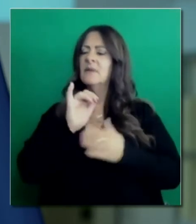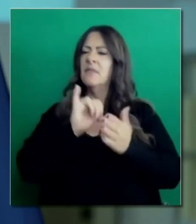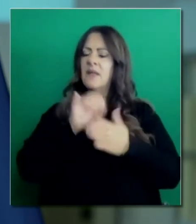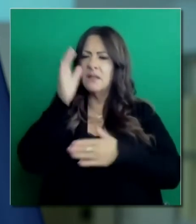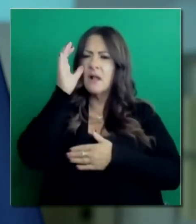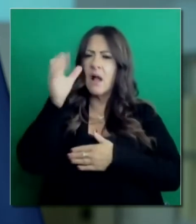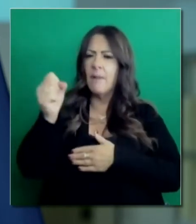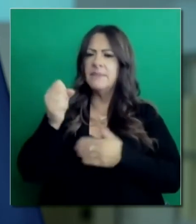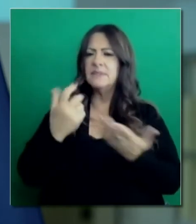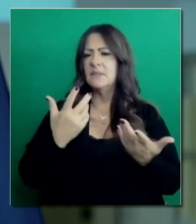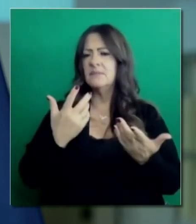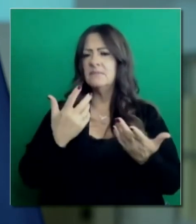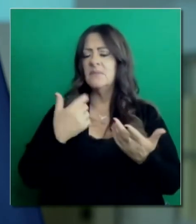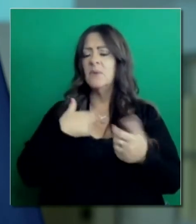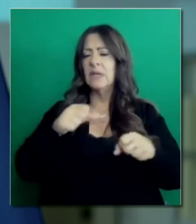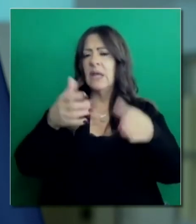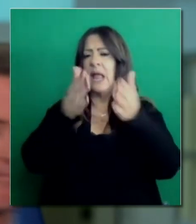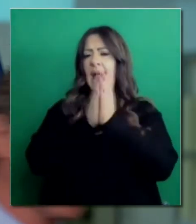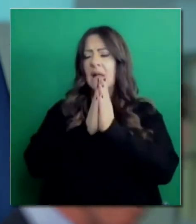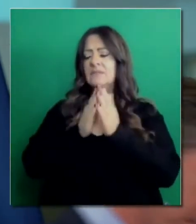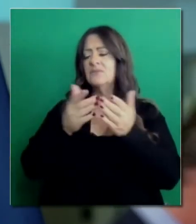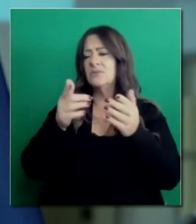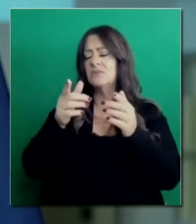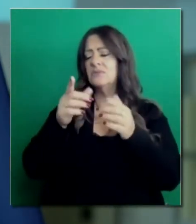more about this case up here in Placer.